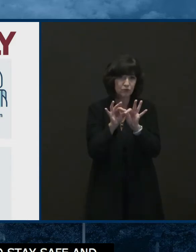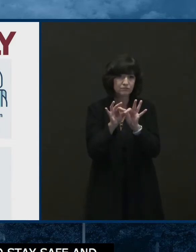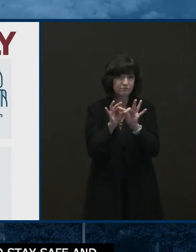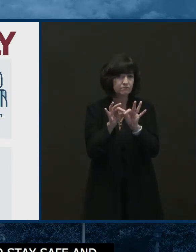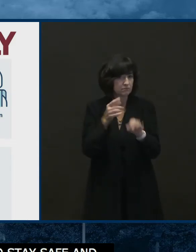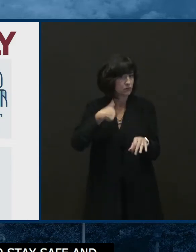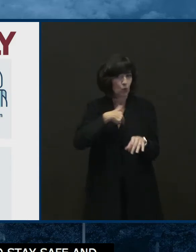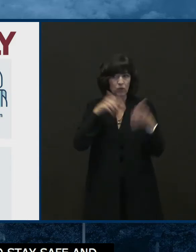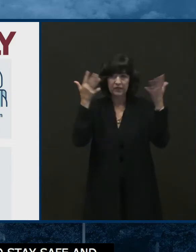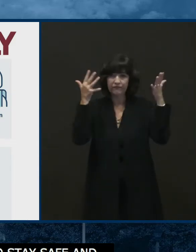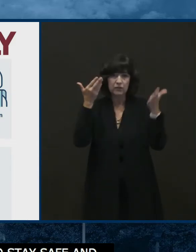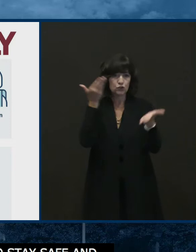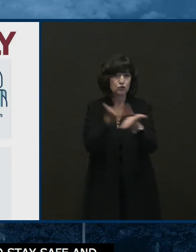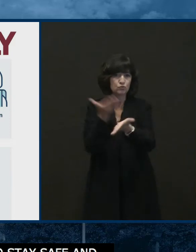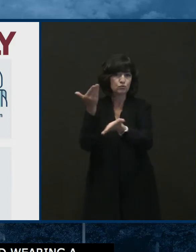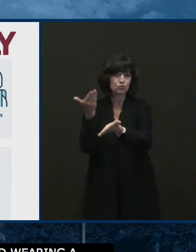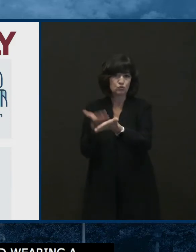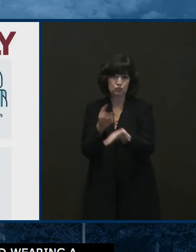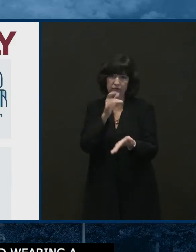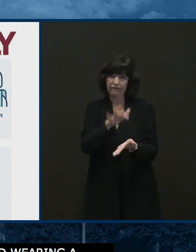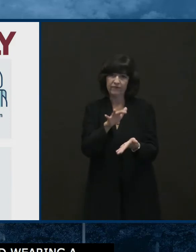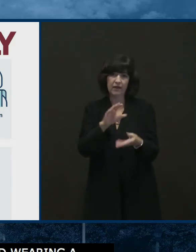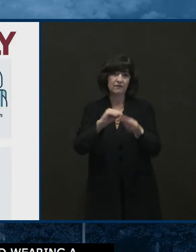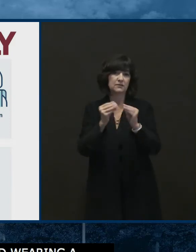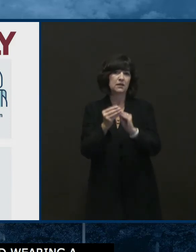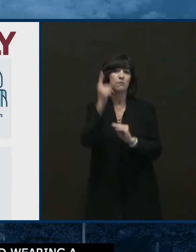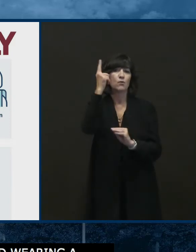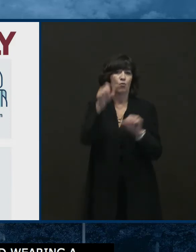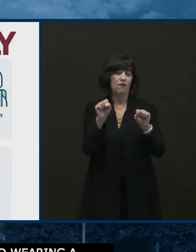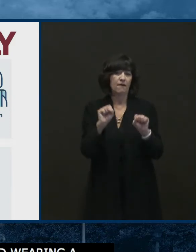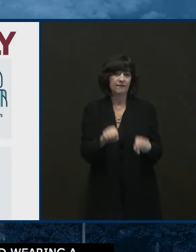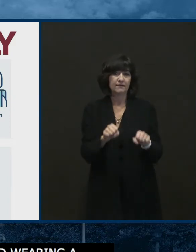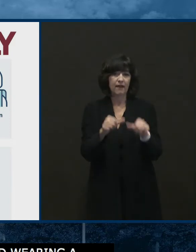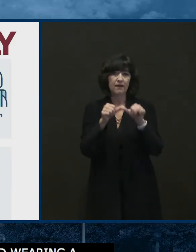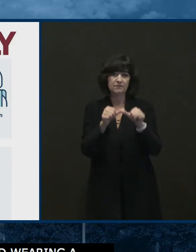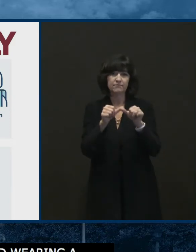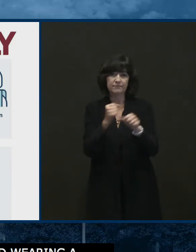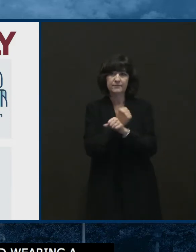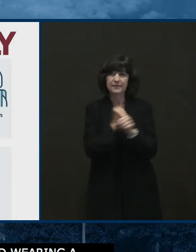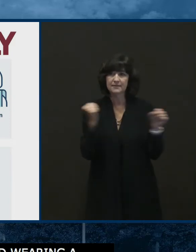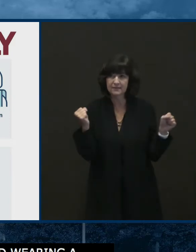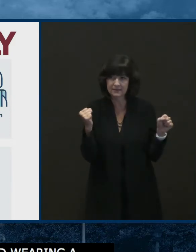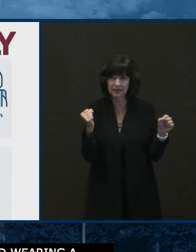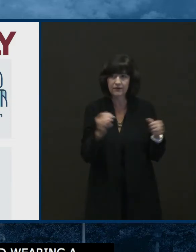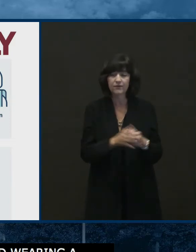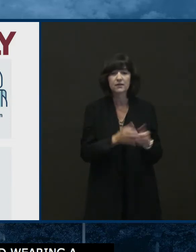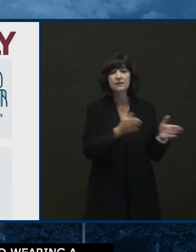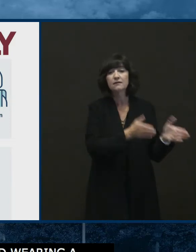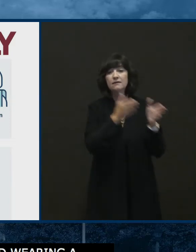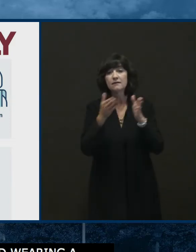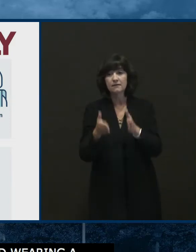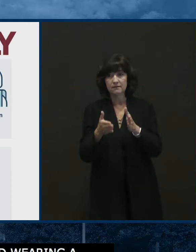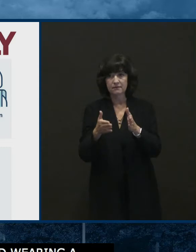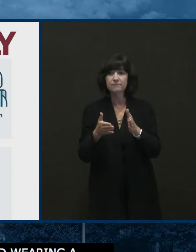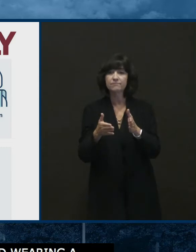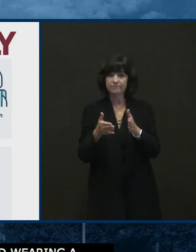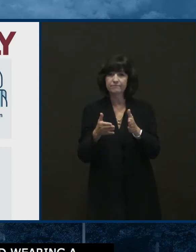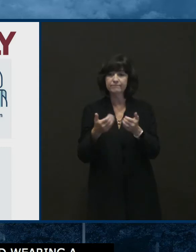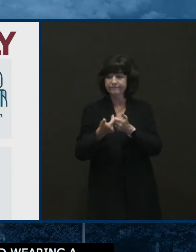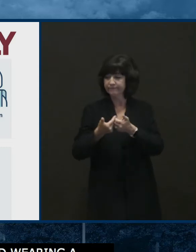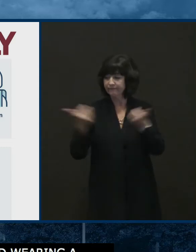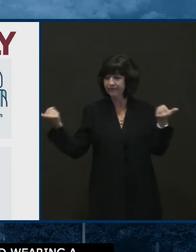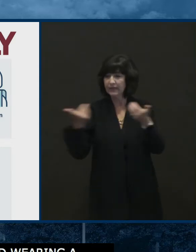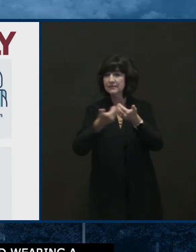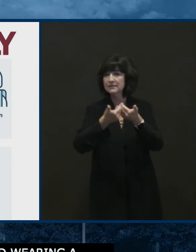one, if not the major factor in keeping safe. We also have the distances, and our schools have maintained